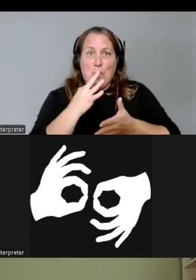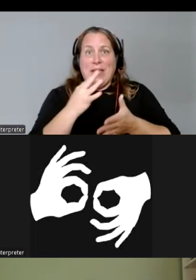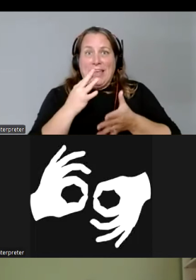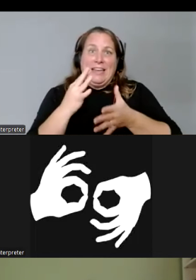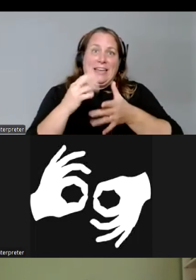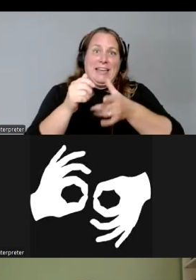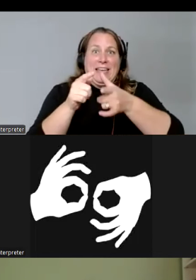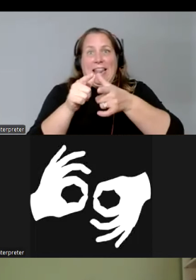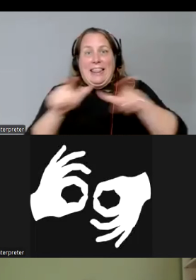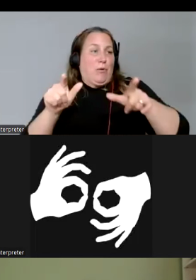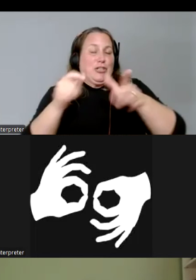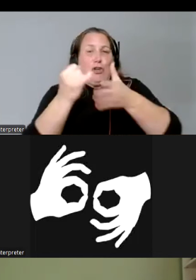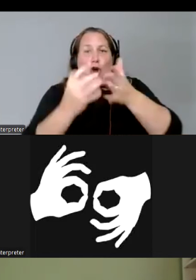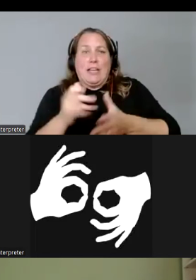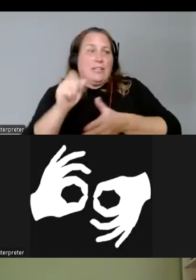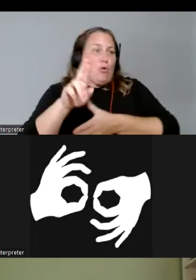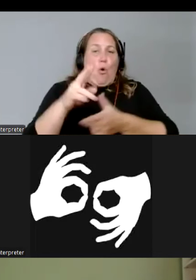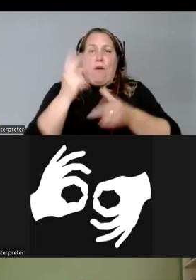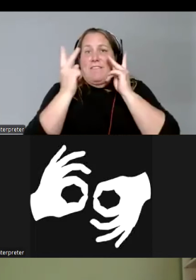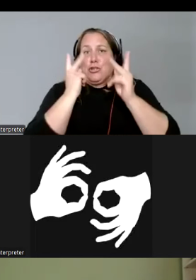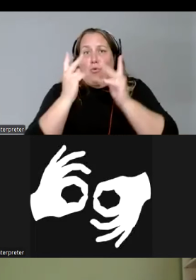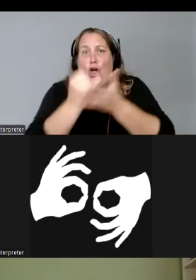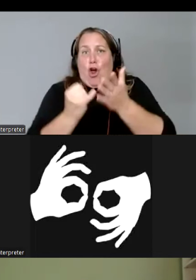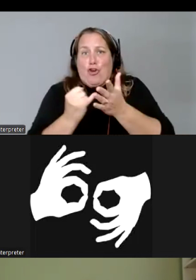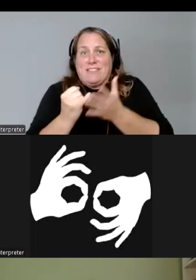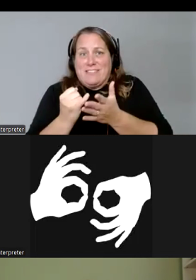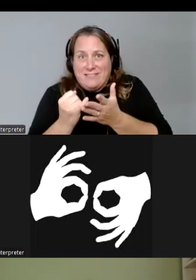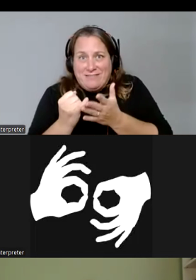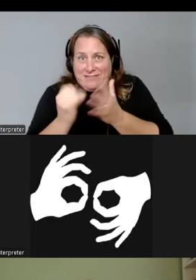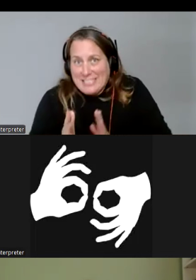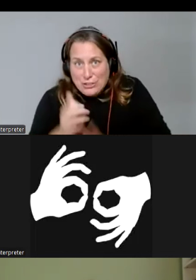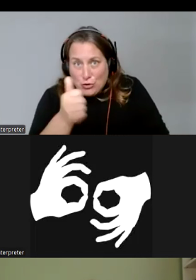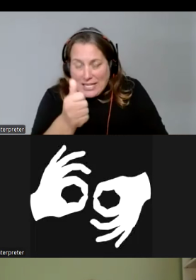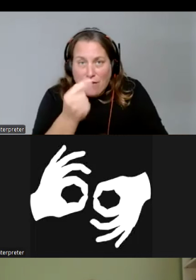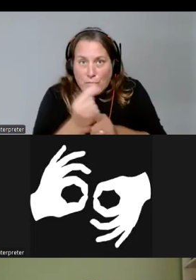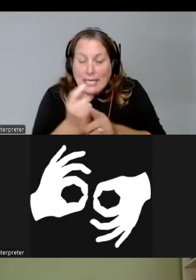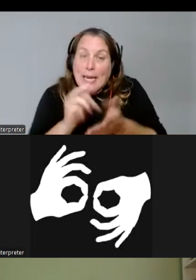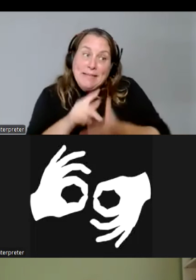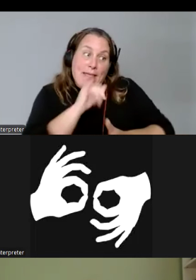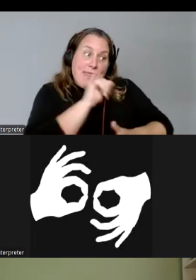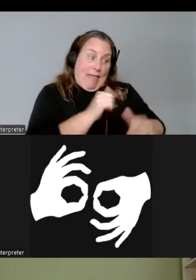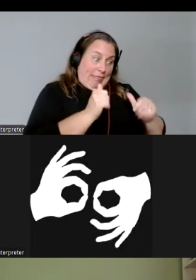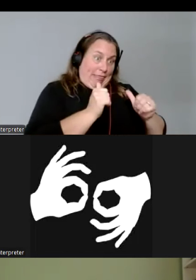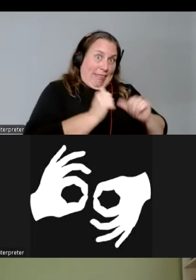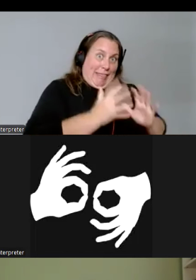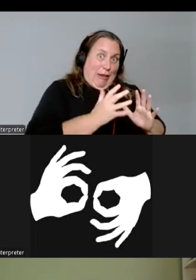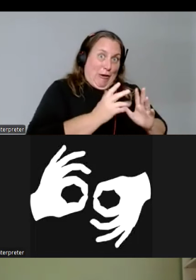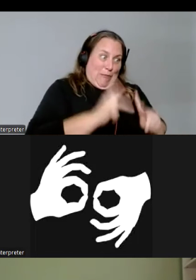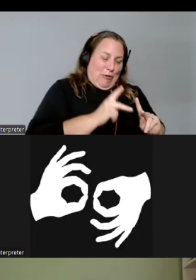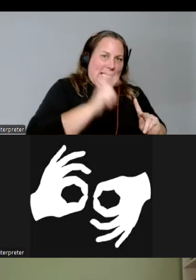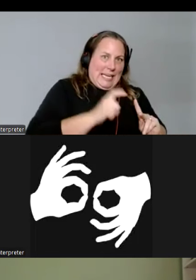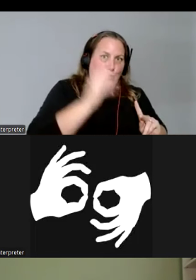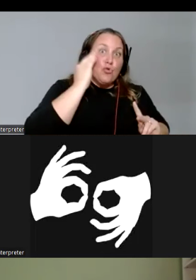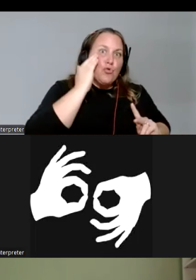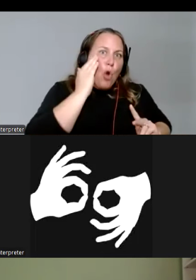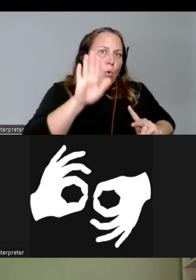a visual arts application, right? And so they need to be able to understand what it is that you're trying to do. You want